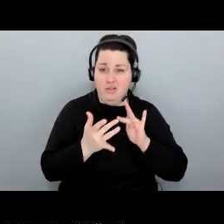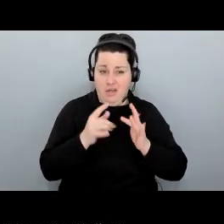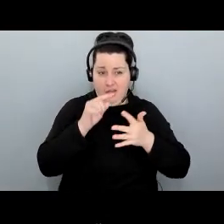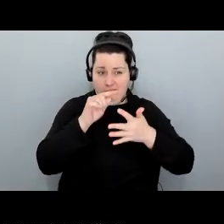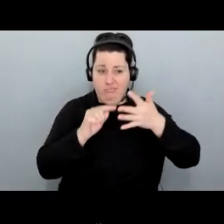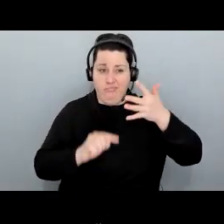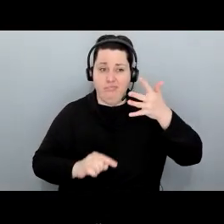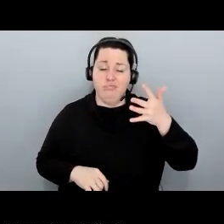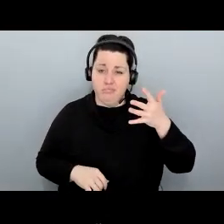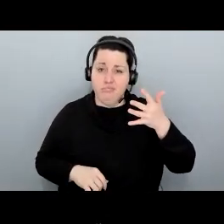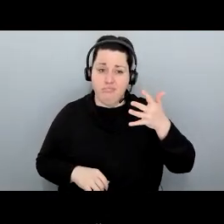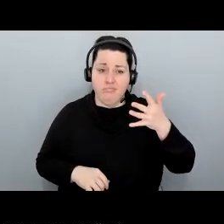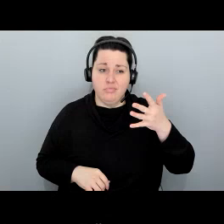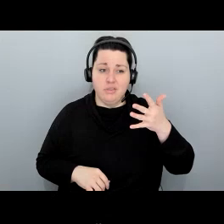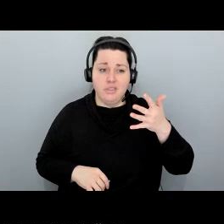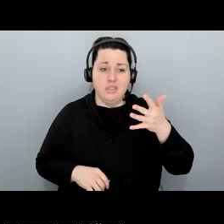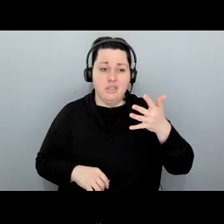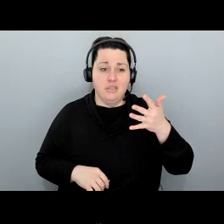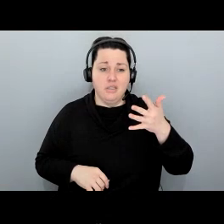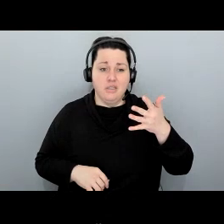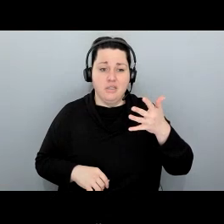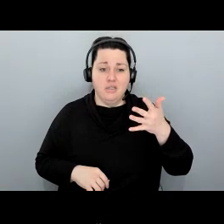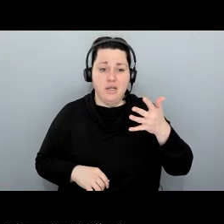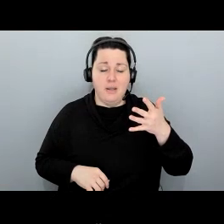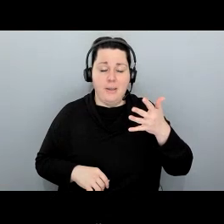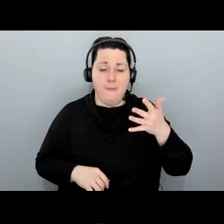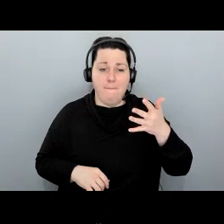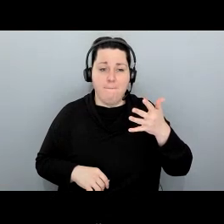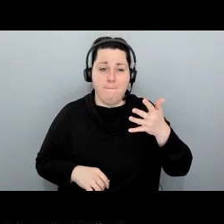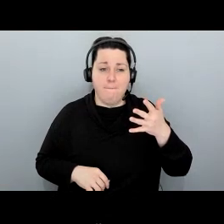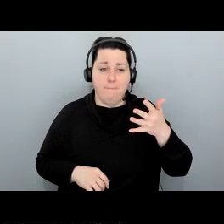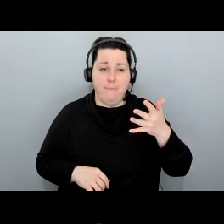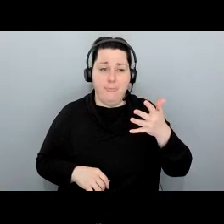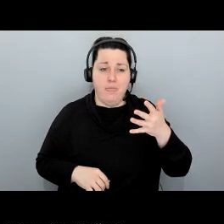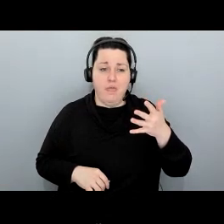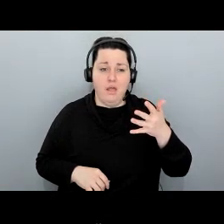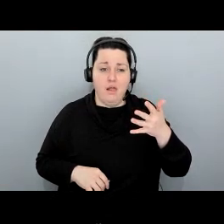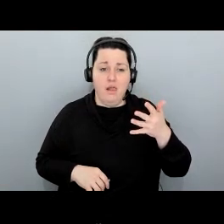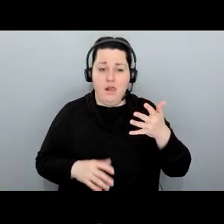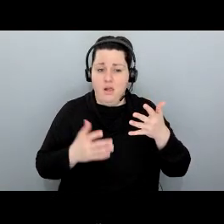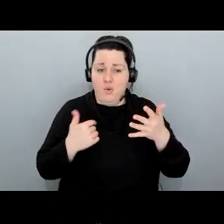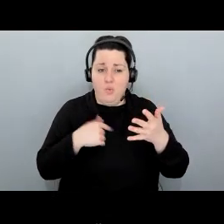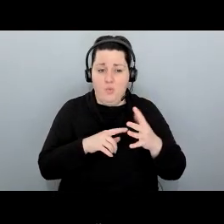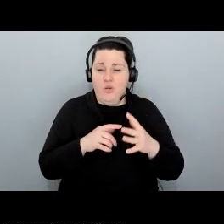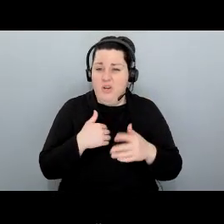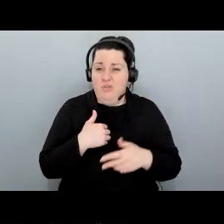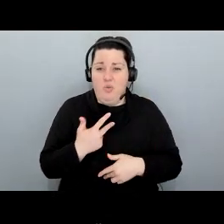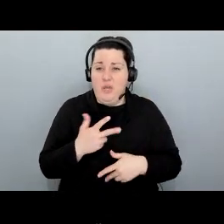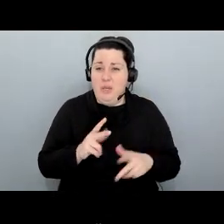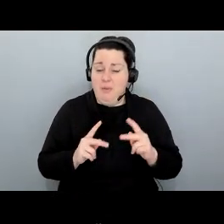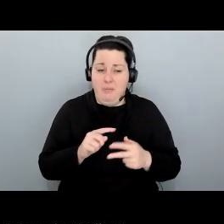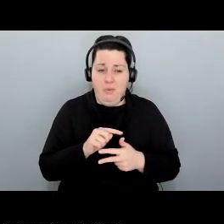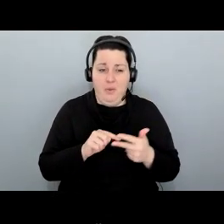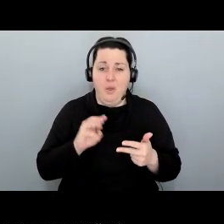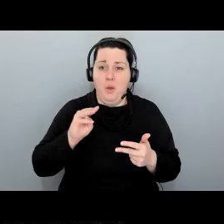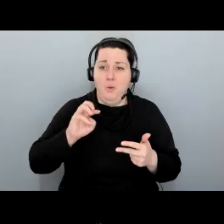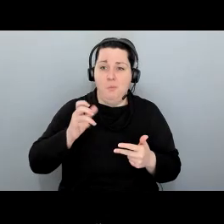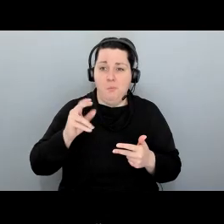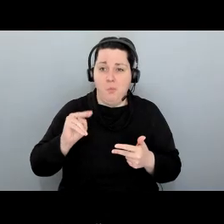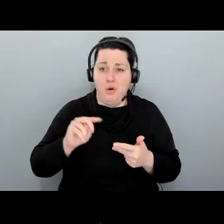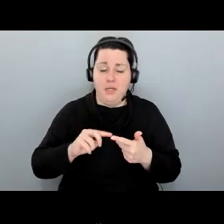As you can see within this, with Indeed, we're just a team of three: Morgan, myself,